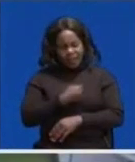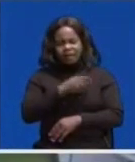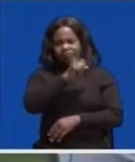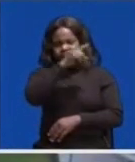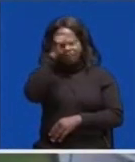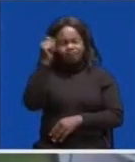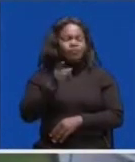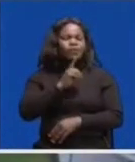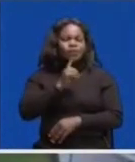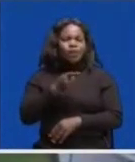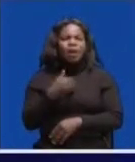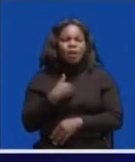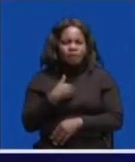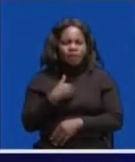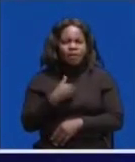disappointed.